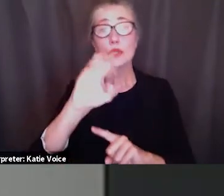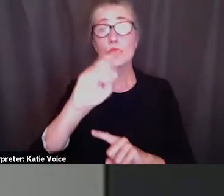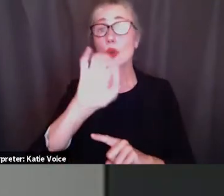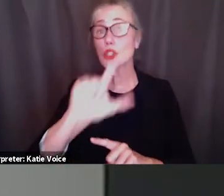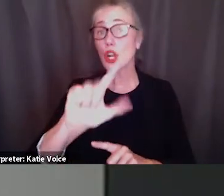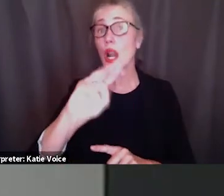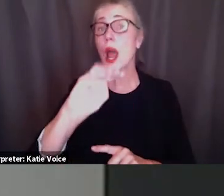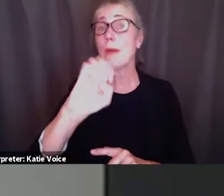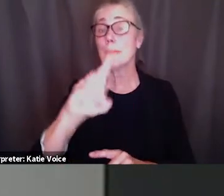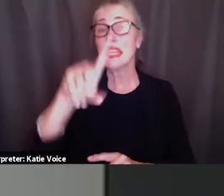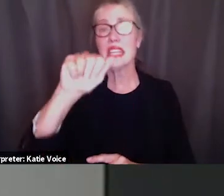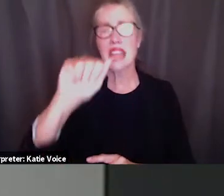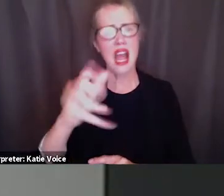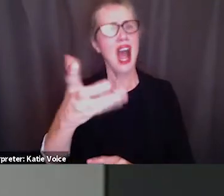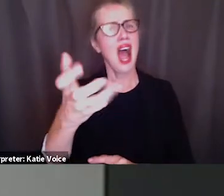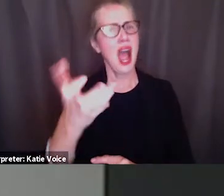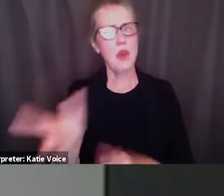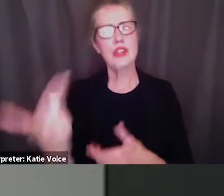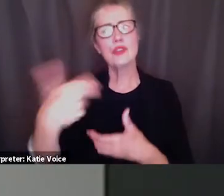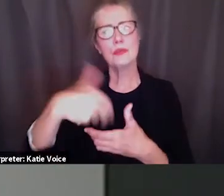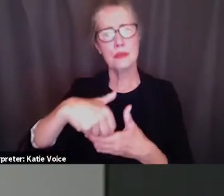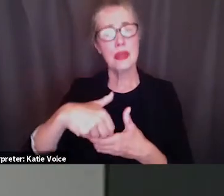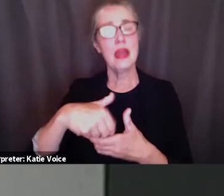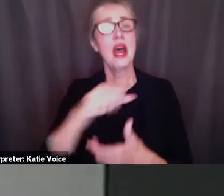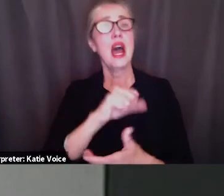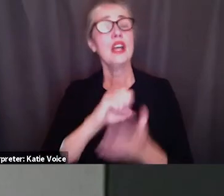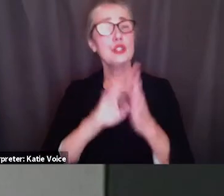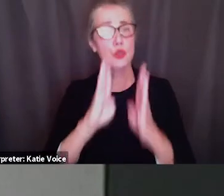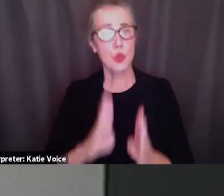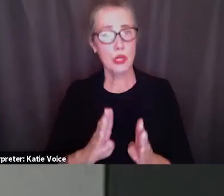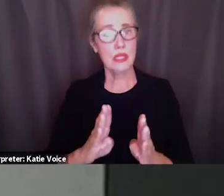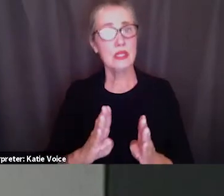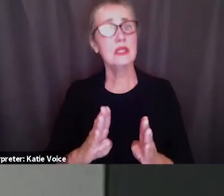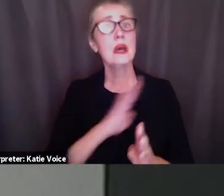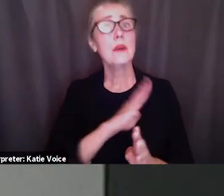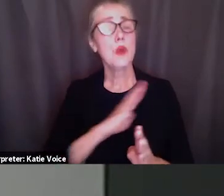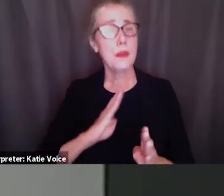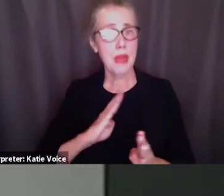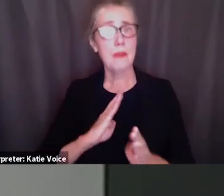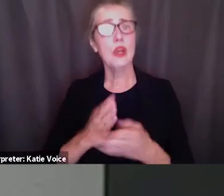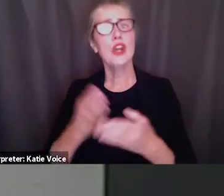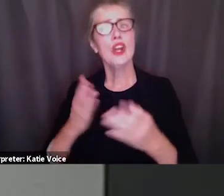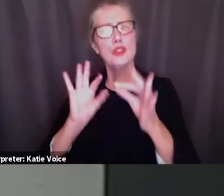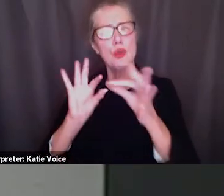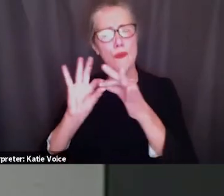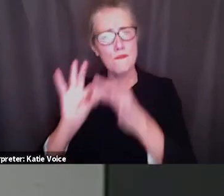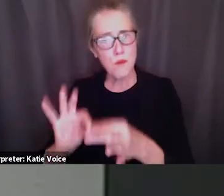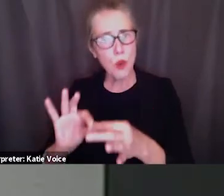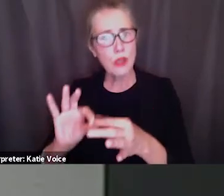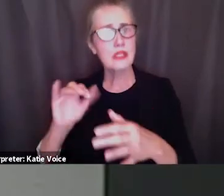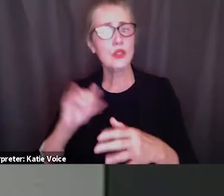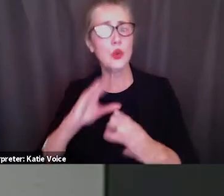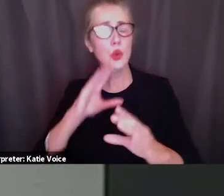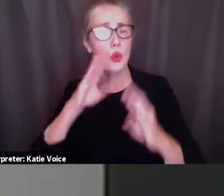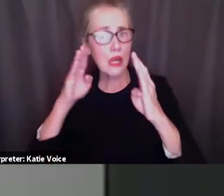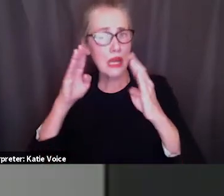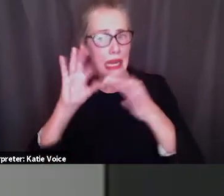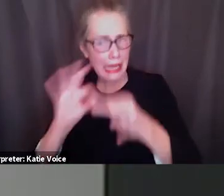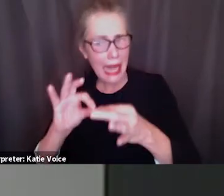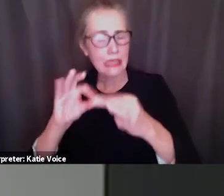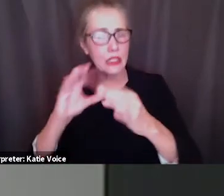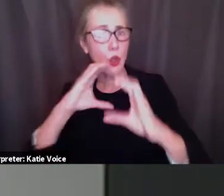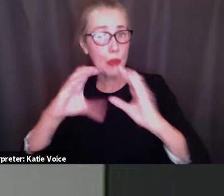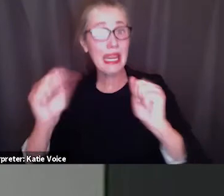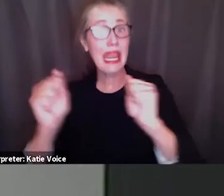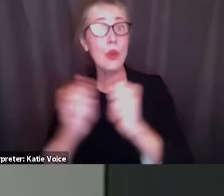to get a student board member Instagram account so I can really connect and communicate with the students. It's a huge